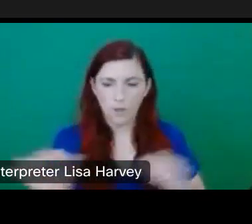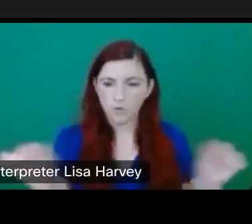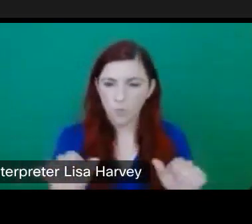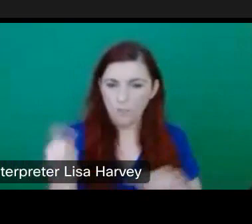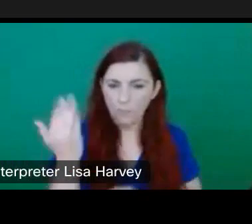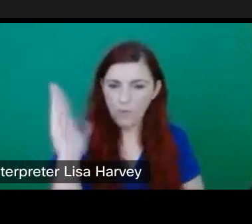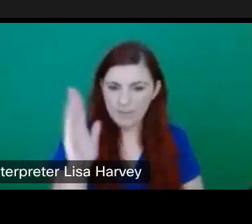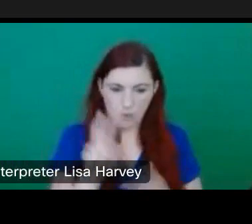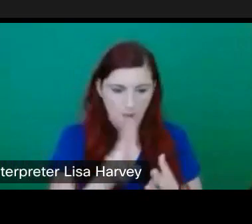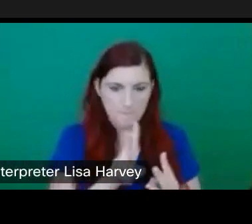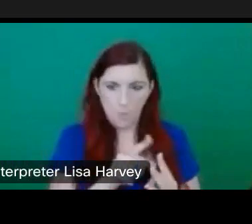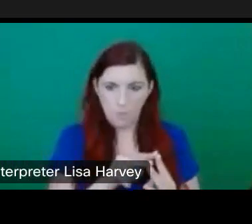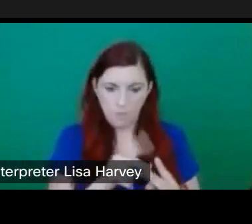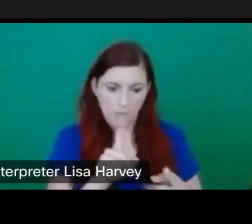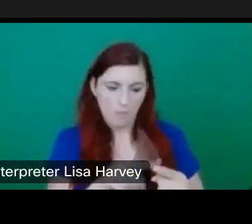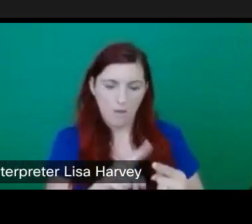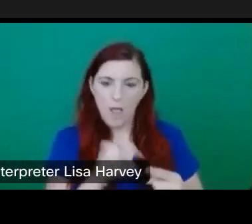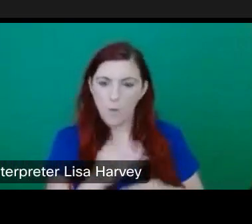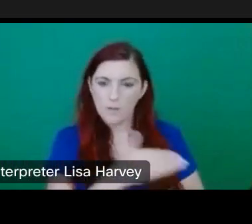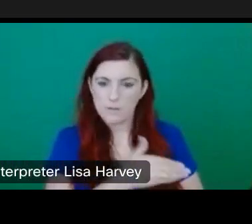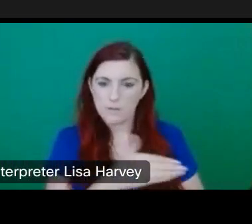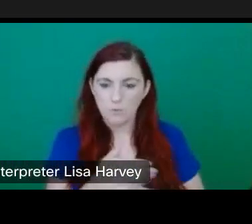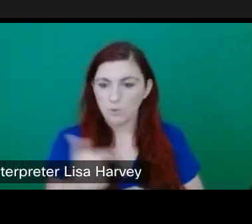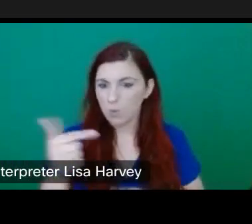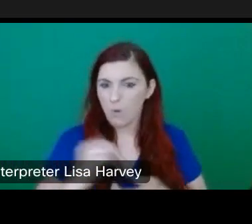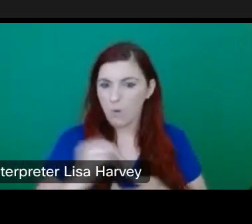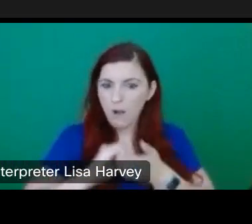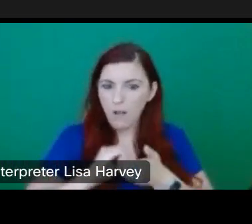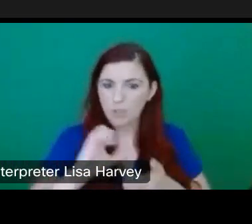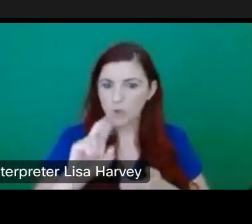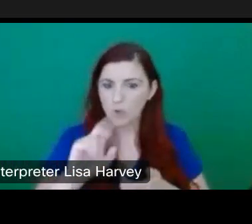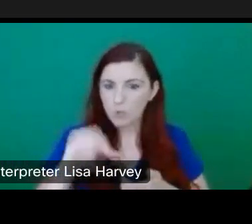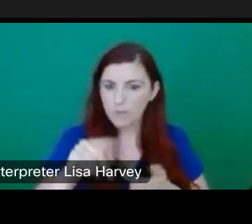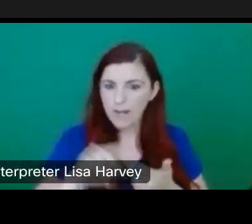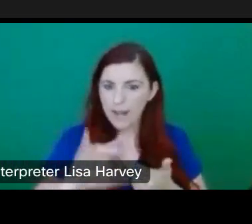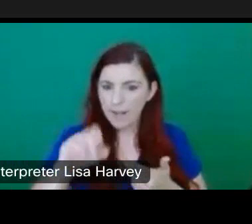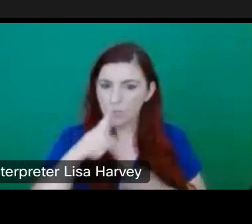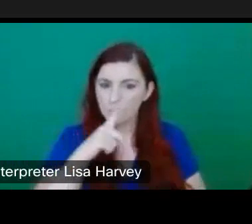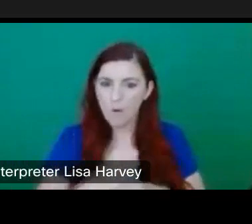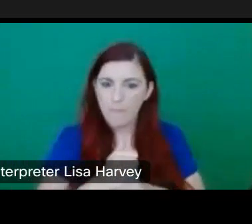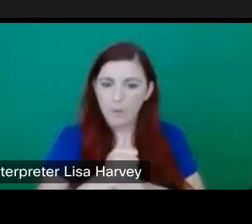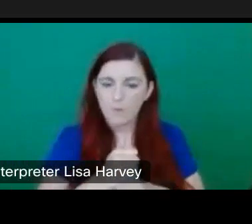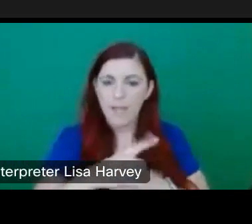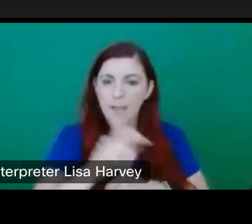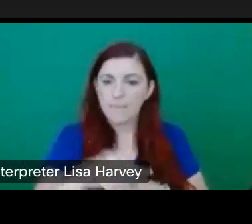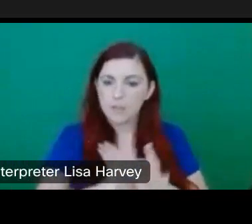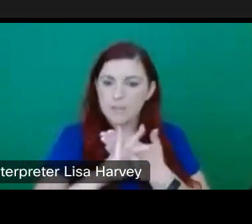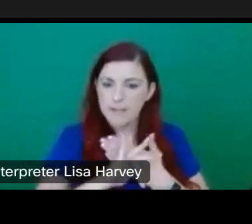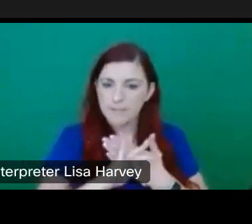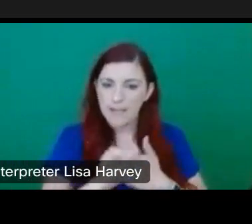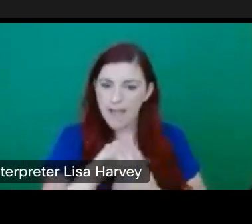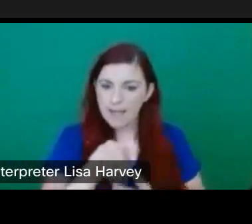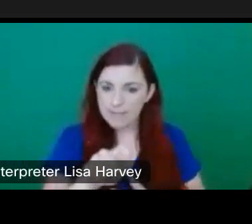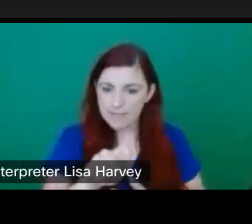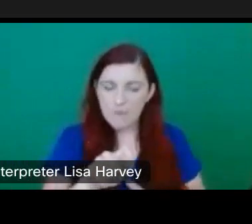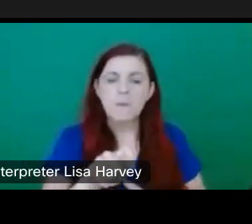short presentation on both of those things. Starting off, two of my colleagues, Susan and Liam, will talk about the Patient Safety Act, give a little bit of